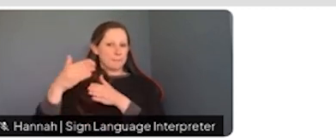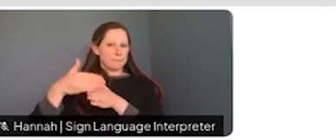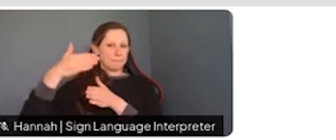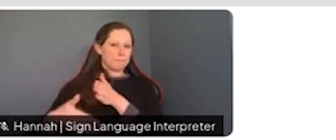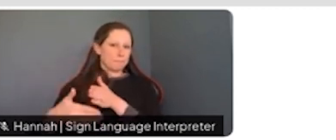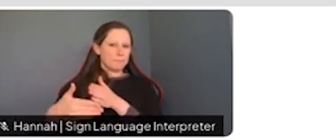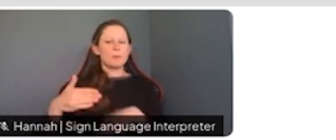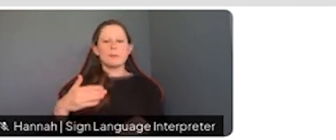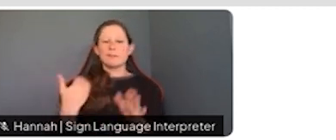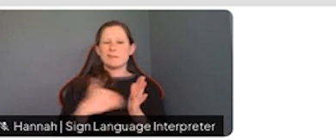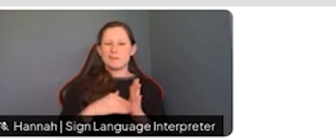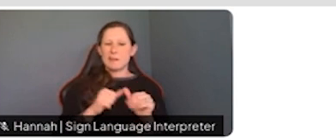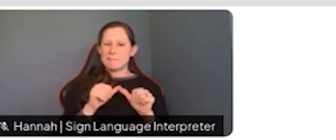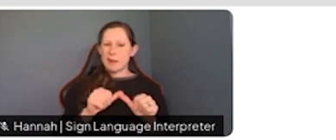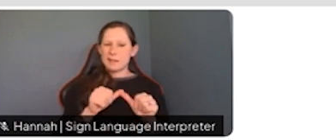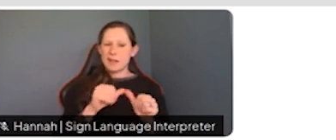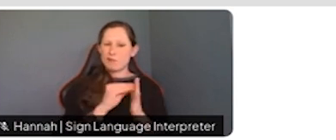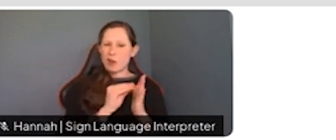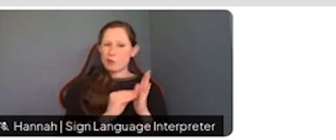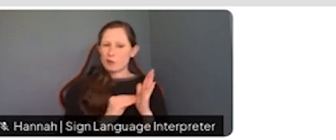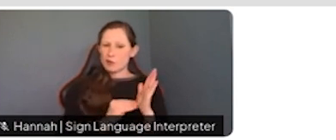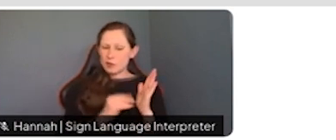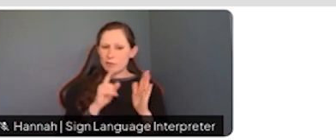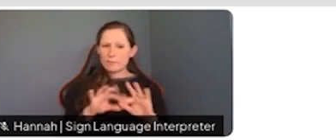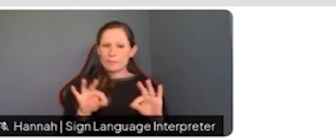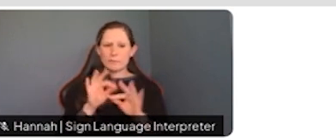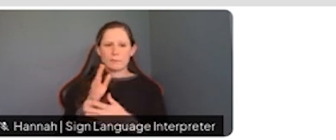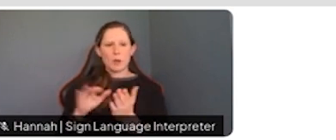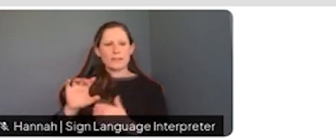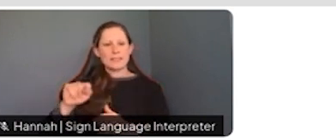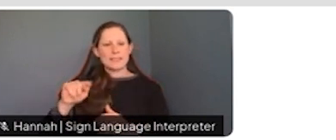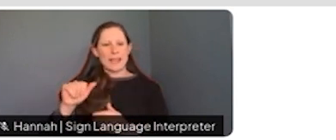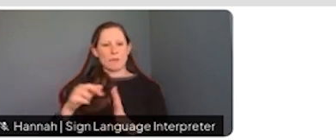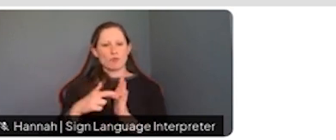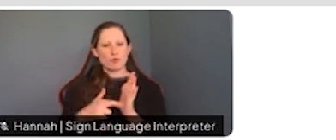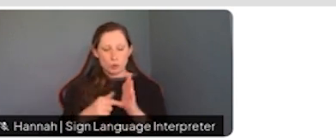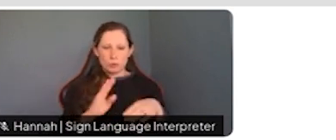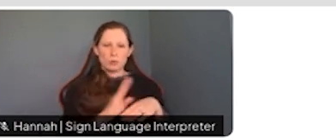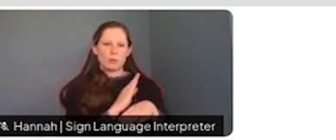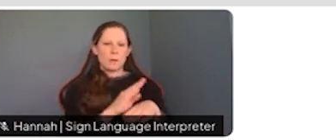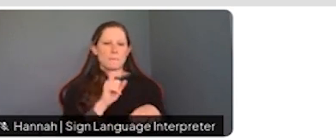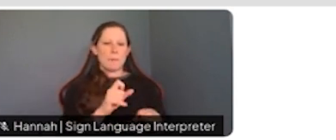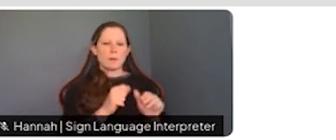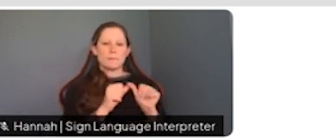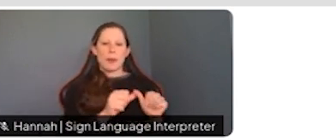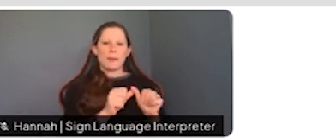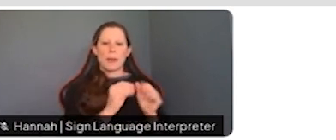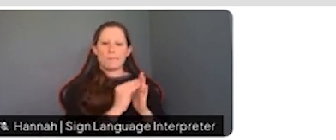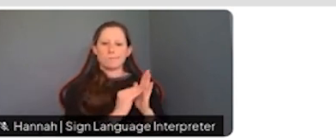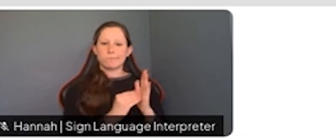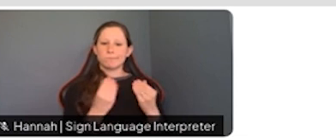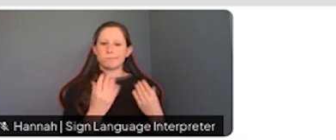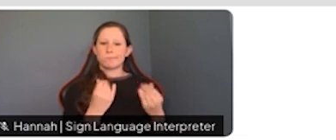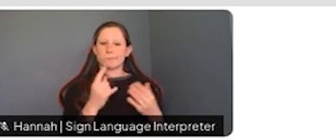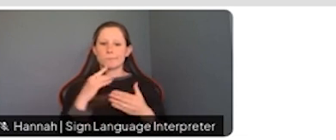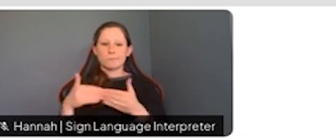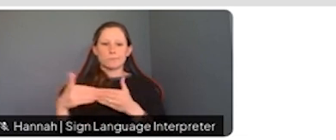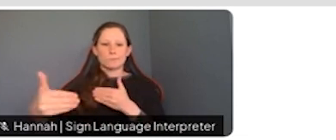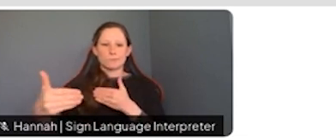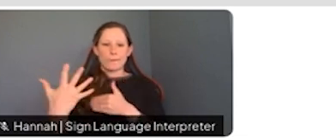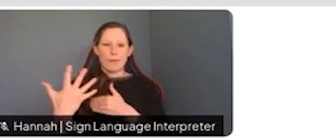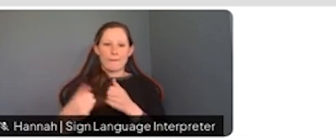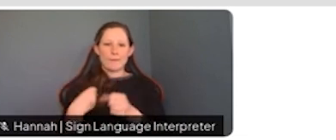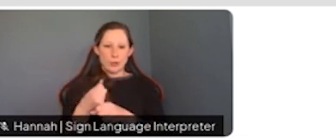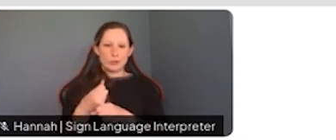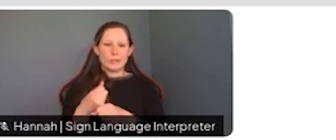because as part of the CTA rules, the law requires businesses to maintain records of the information they report to FinCEN for 5 years. And